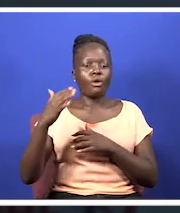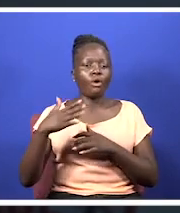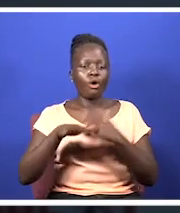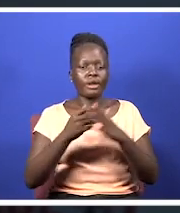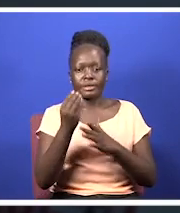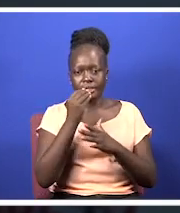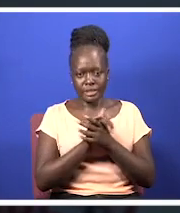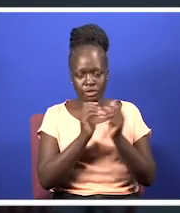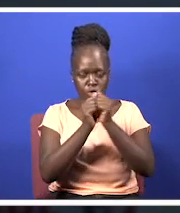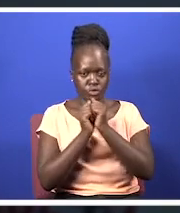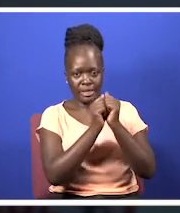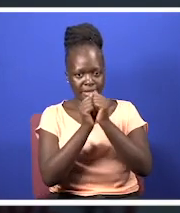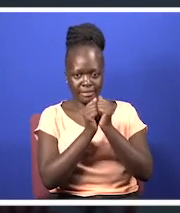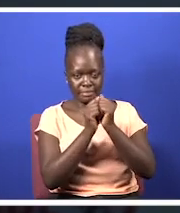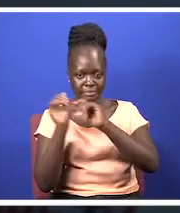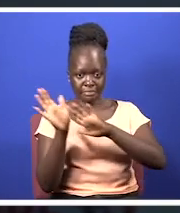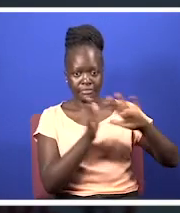all eat together.